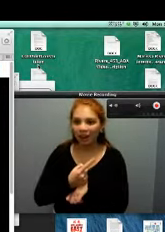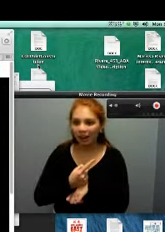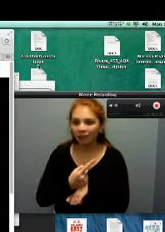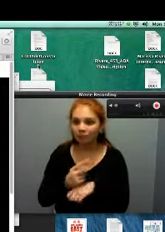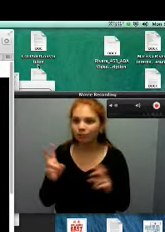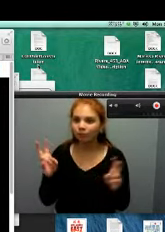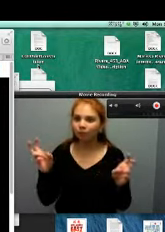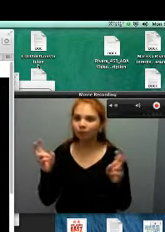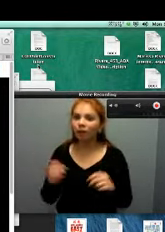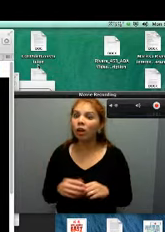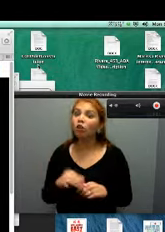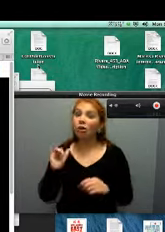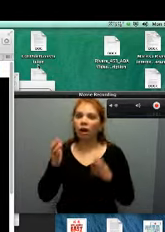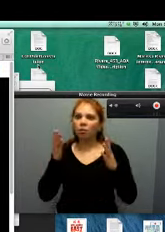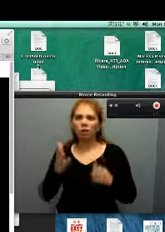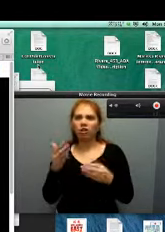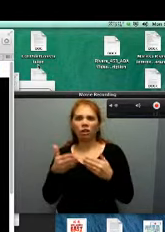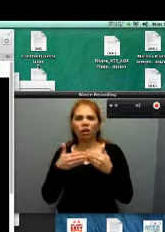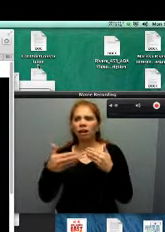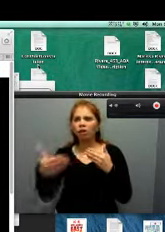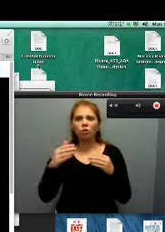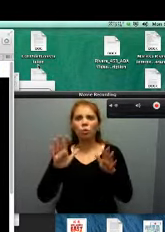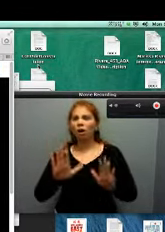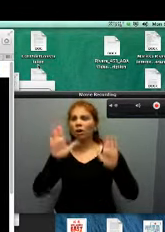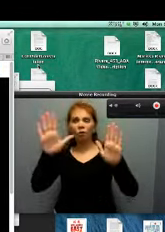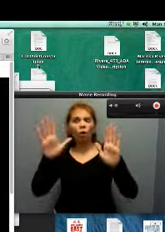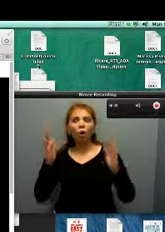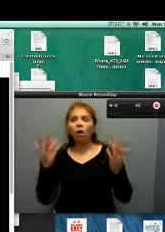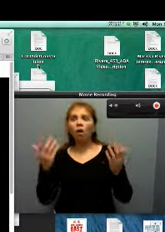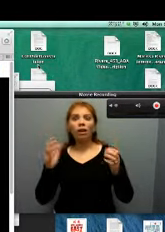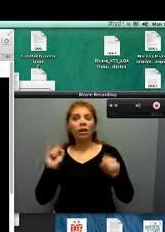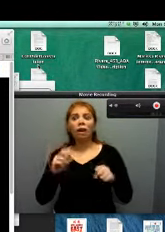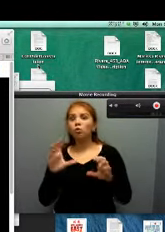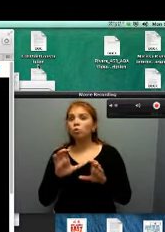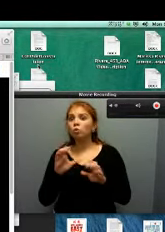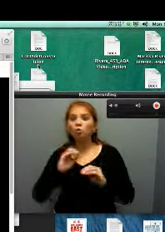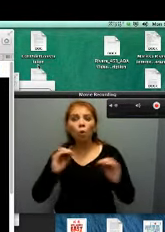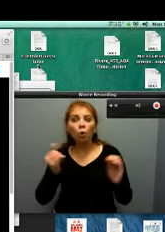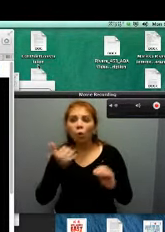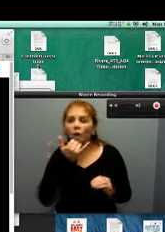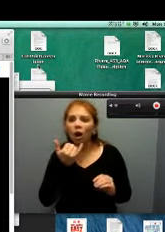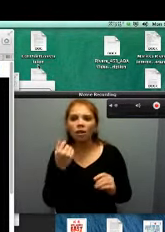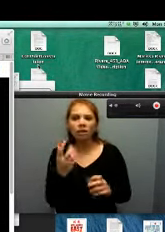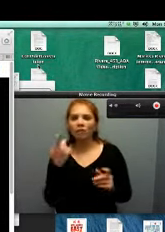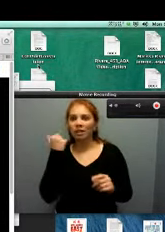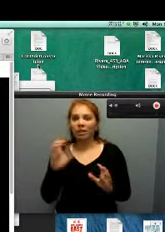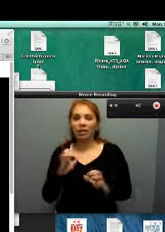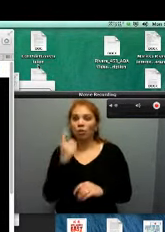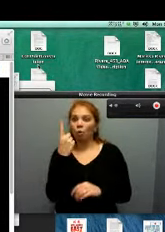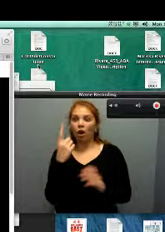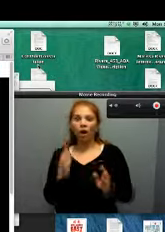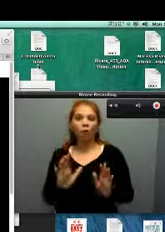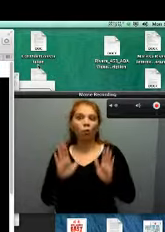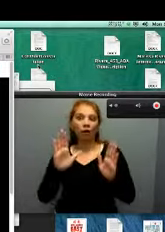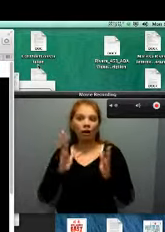that person is wonderful and can do no wrong because they did this one great thing.